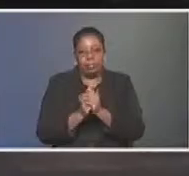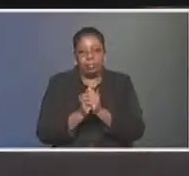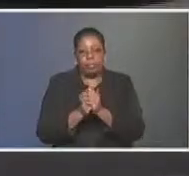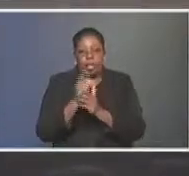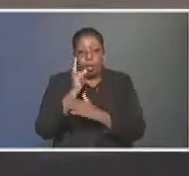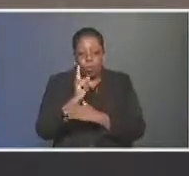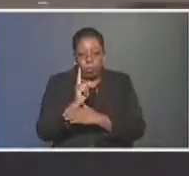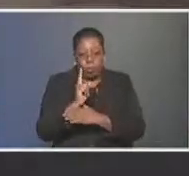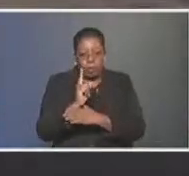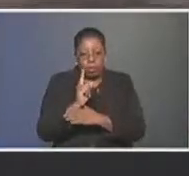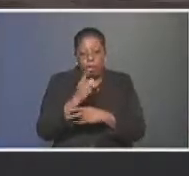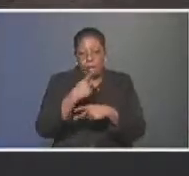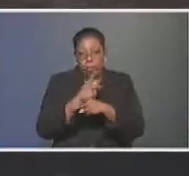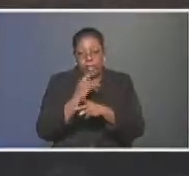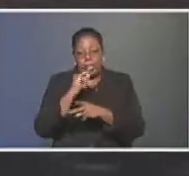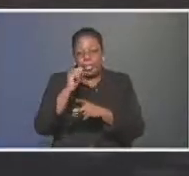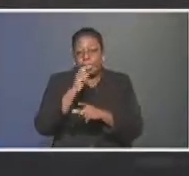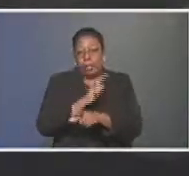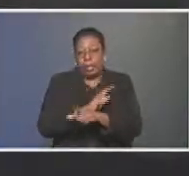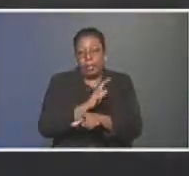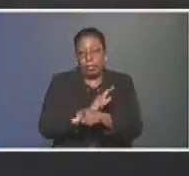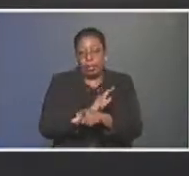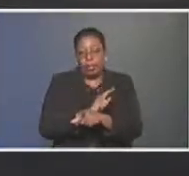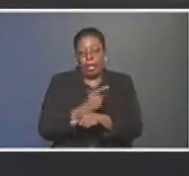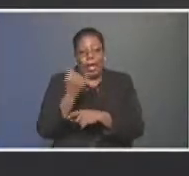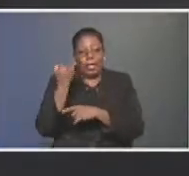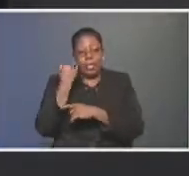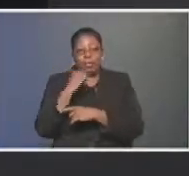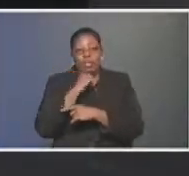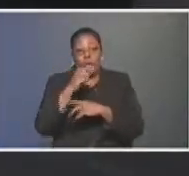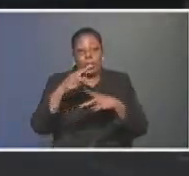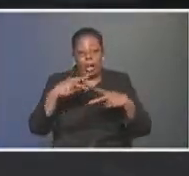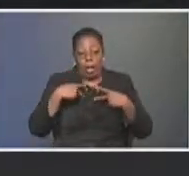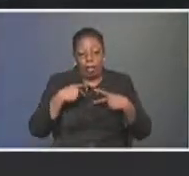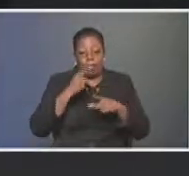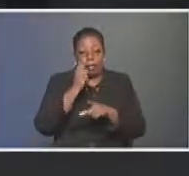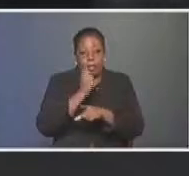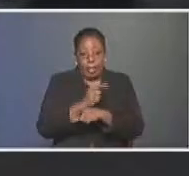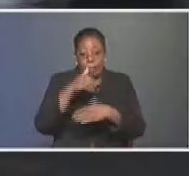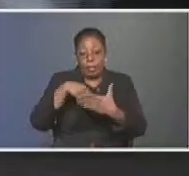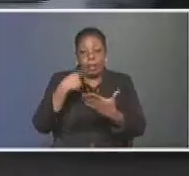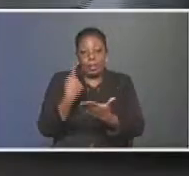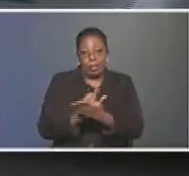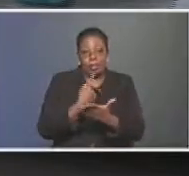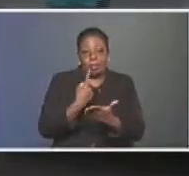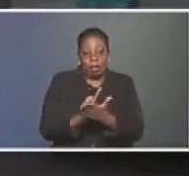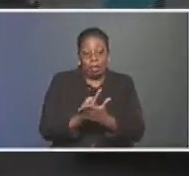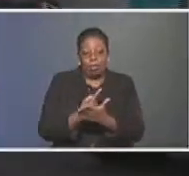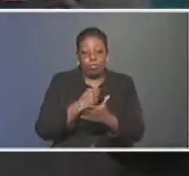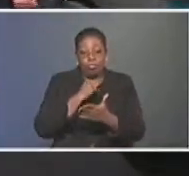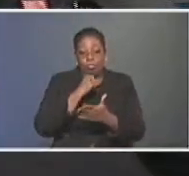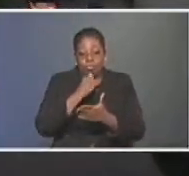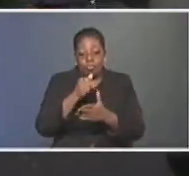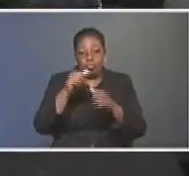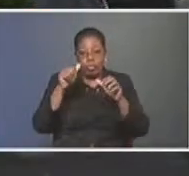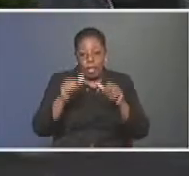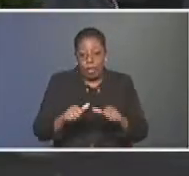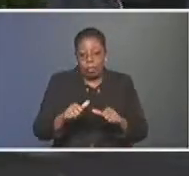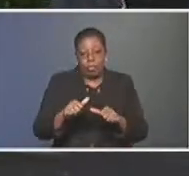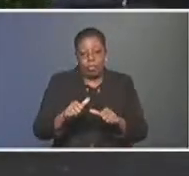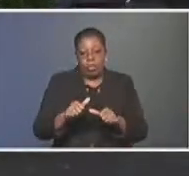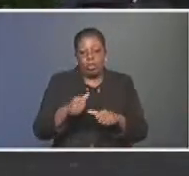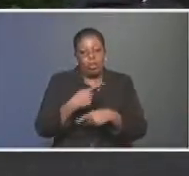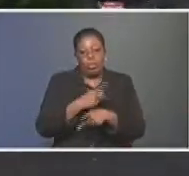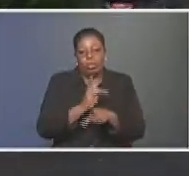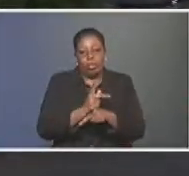of production is labor. And if you don't have labor involved in discussions, you are unable to produce any product or